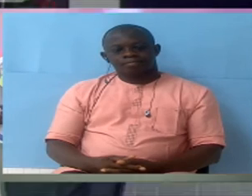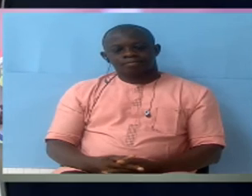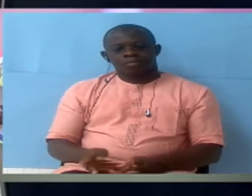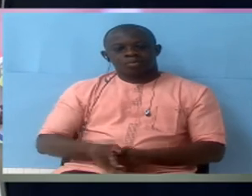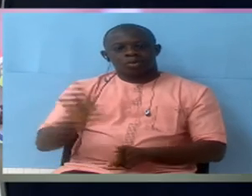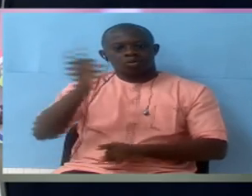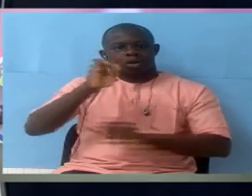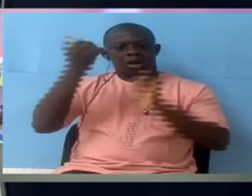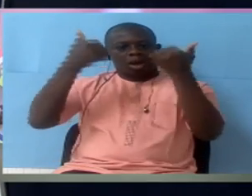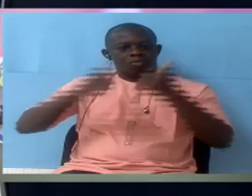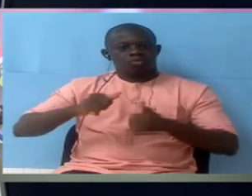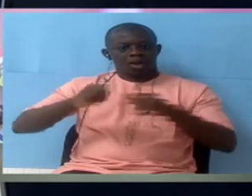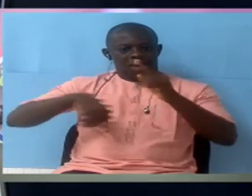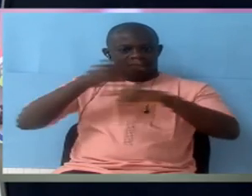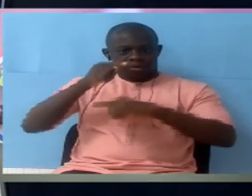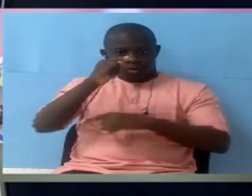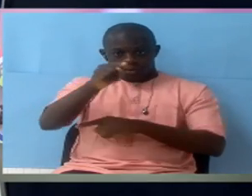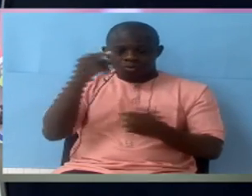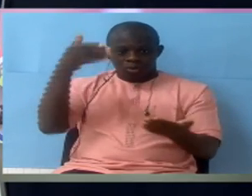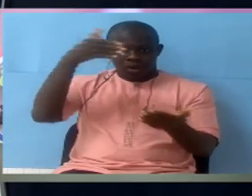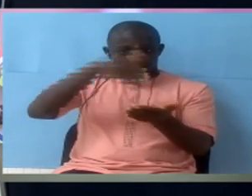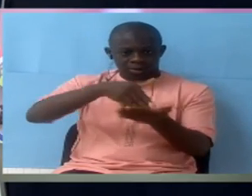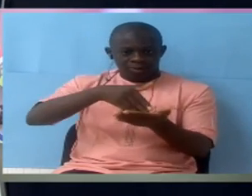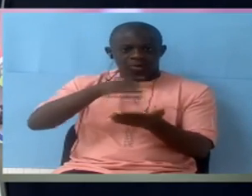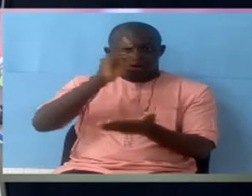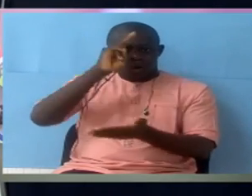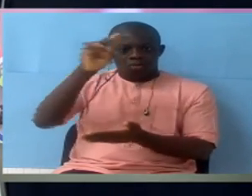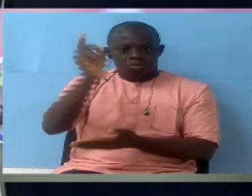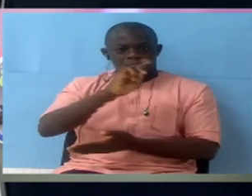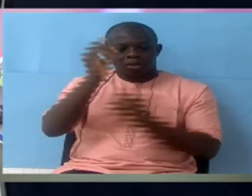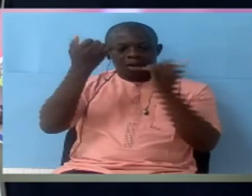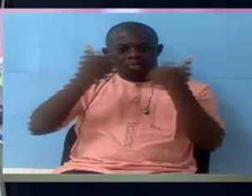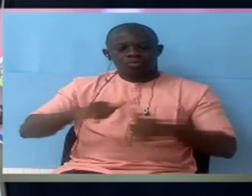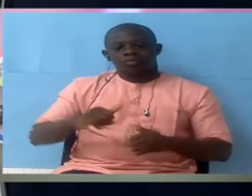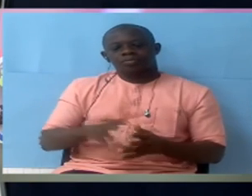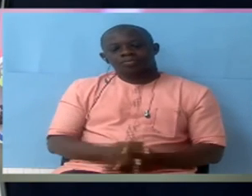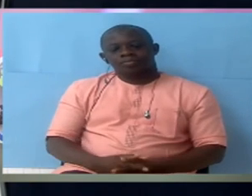What happened after you got home? Lana xew bi nga démé bi éga sa kër.